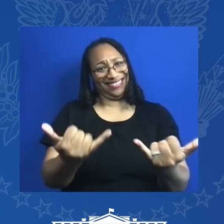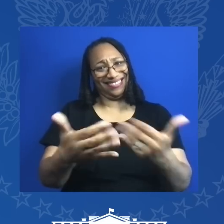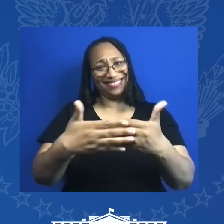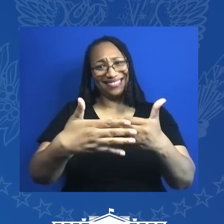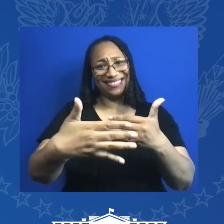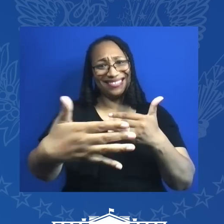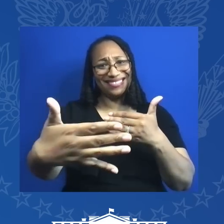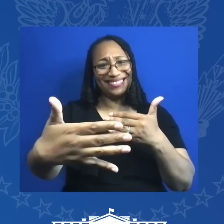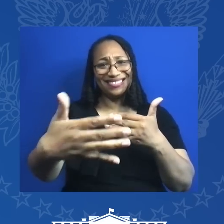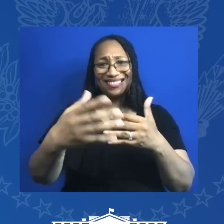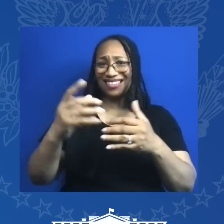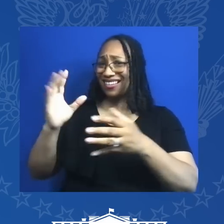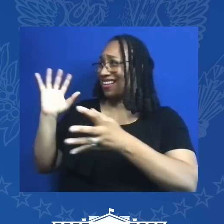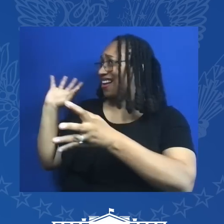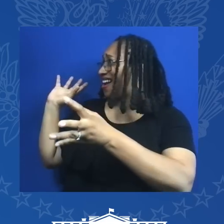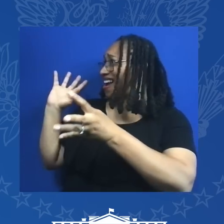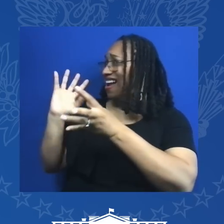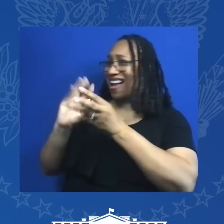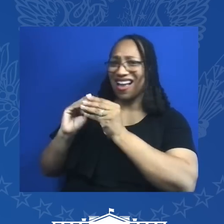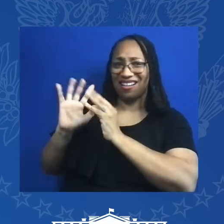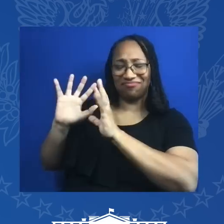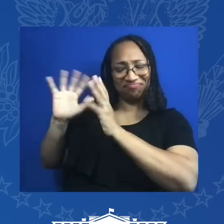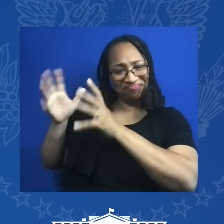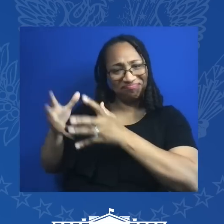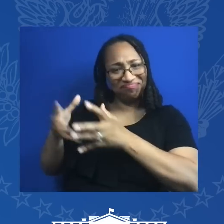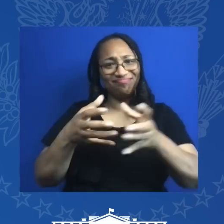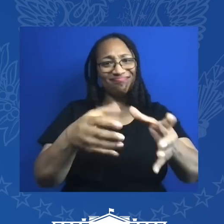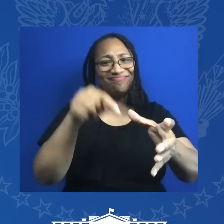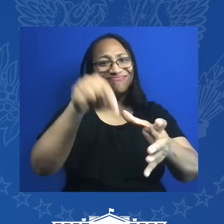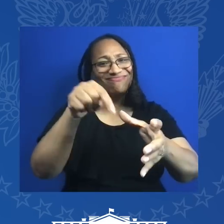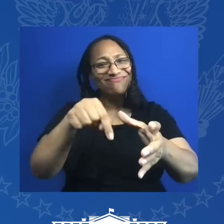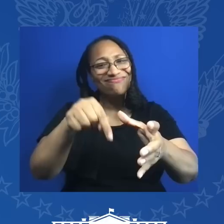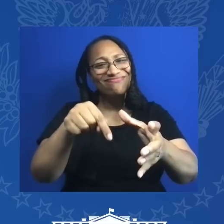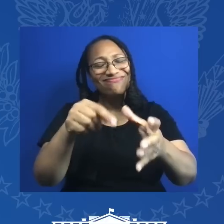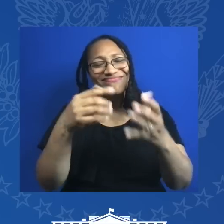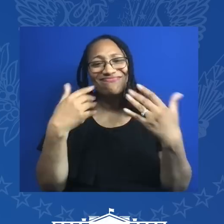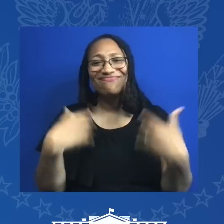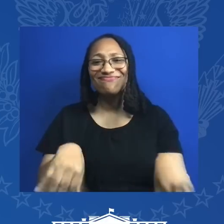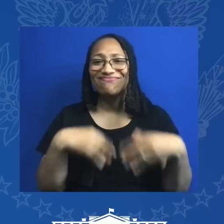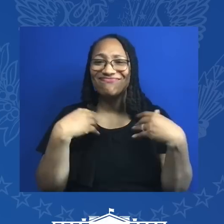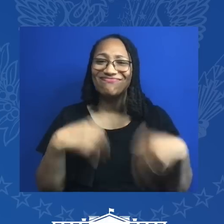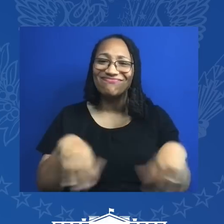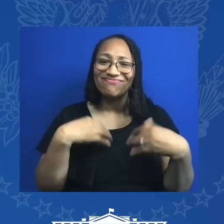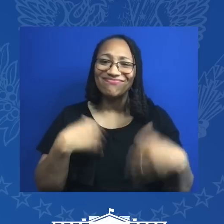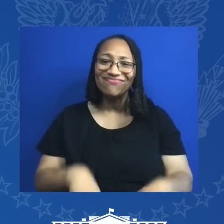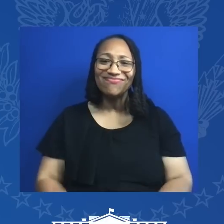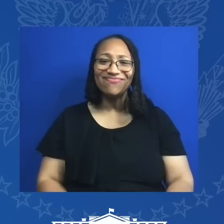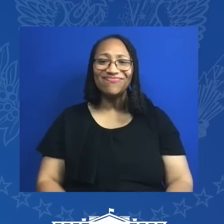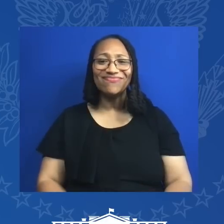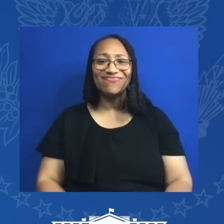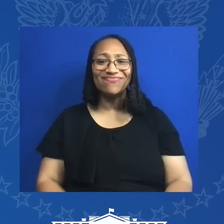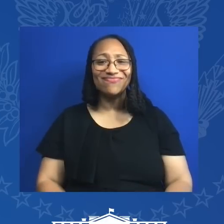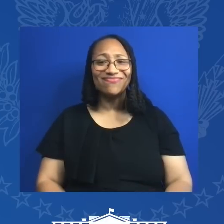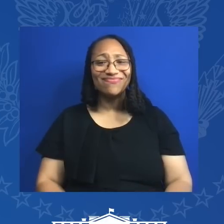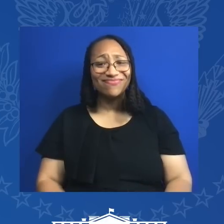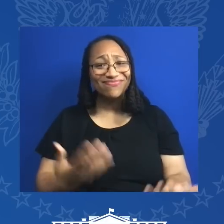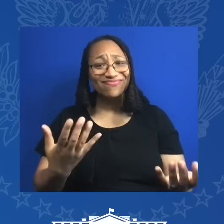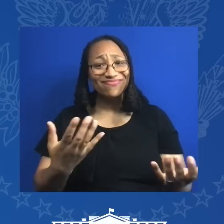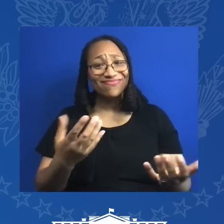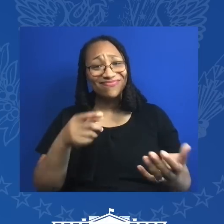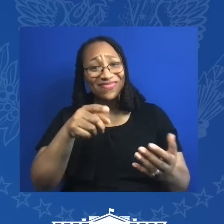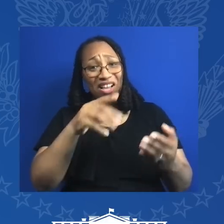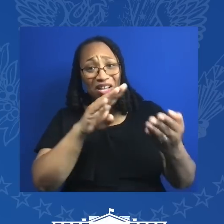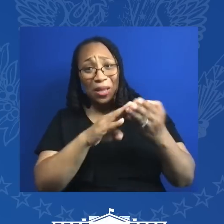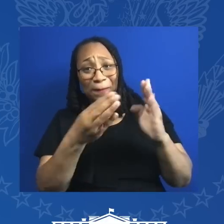But the thing about y'all is, you not only are about courage, you generate so much hope for people.